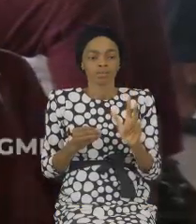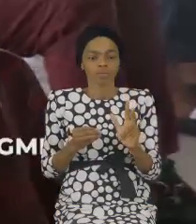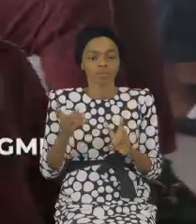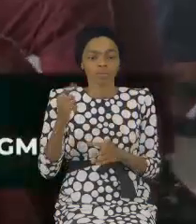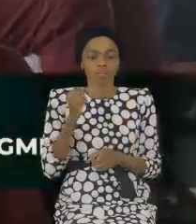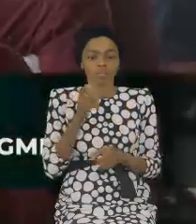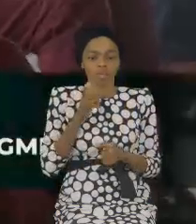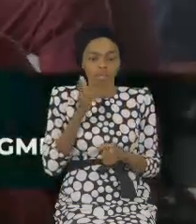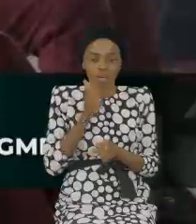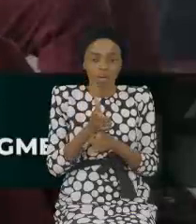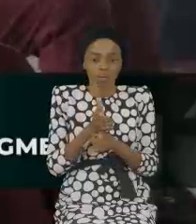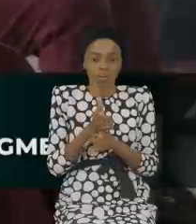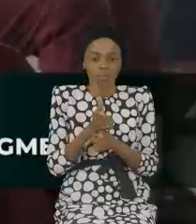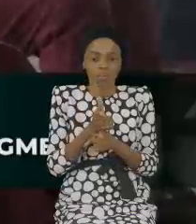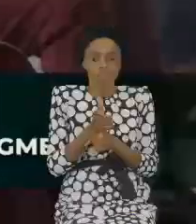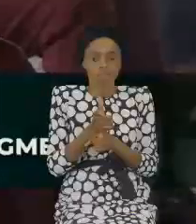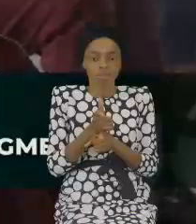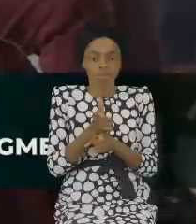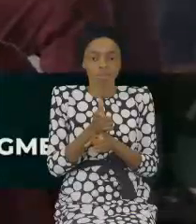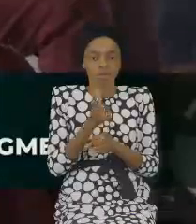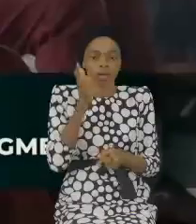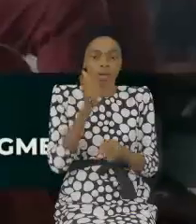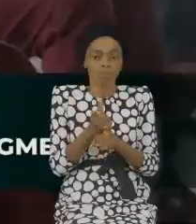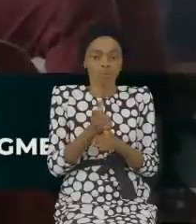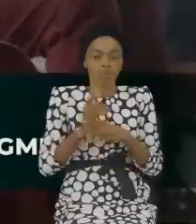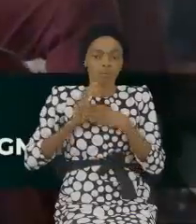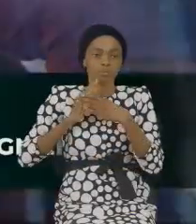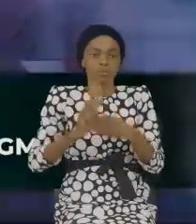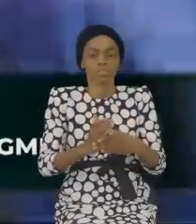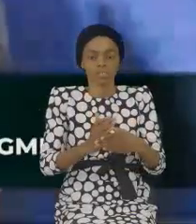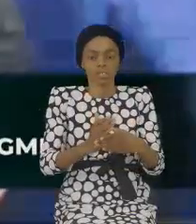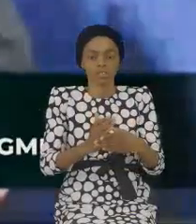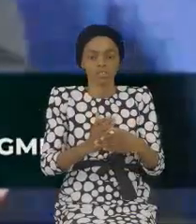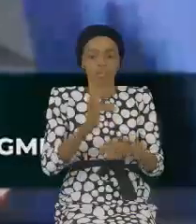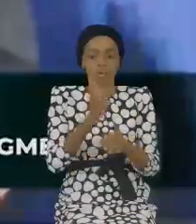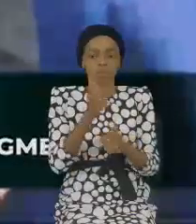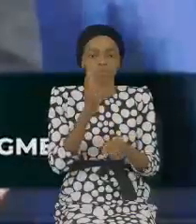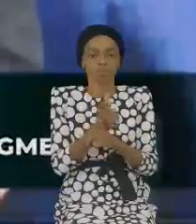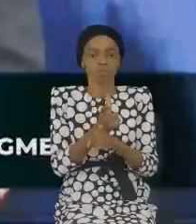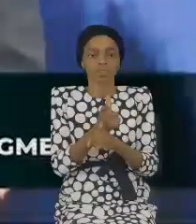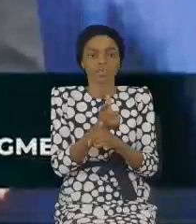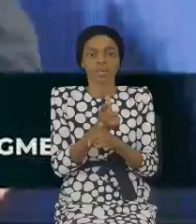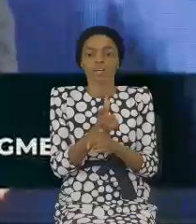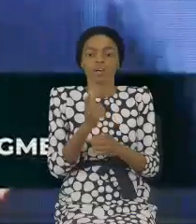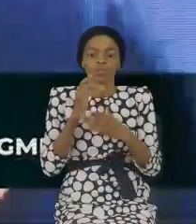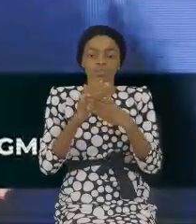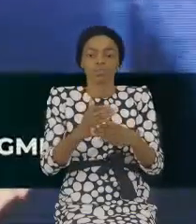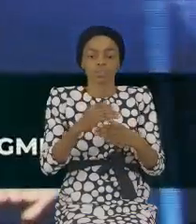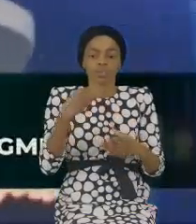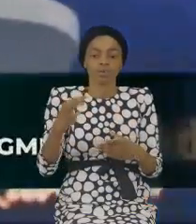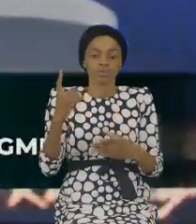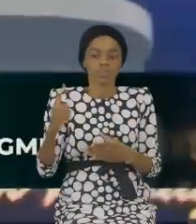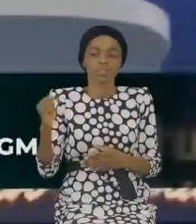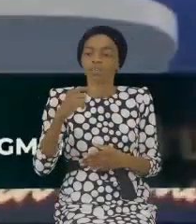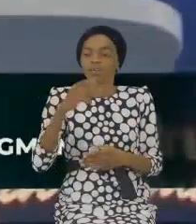of the wilderness judgments. Appropriate prevention of the wilderness judgment. We're looking